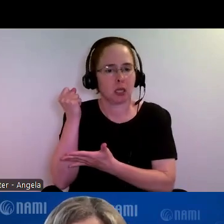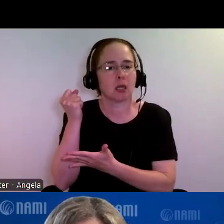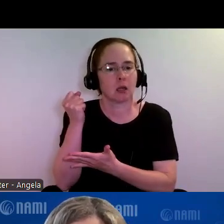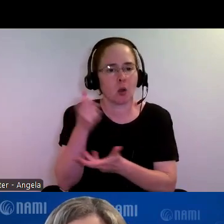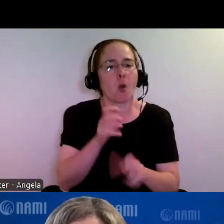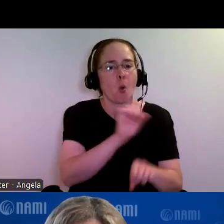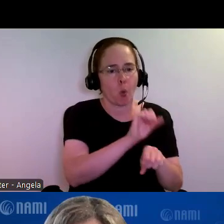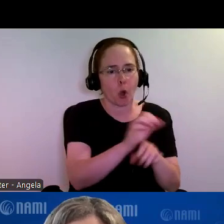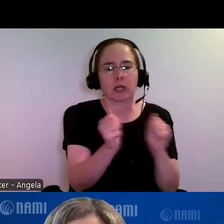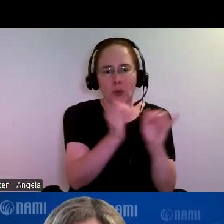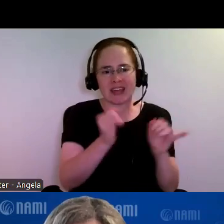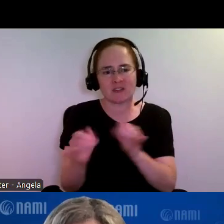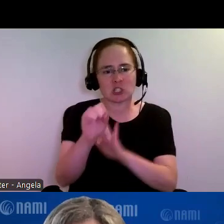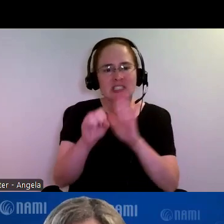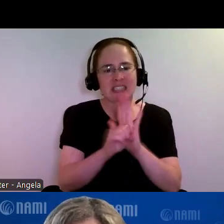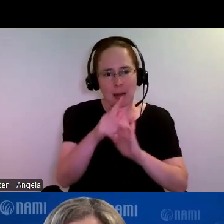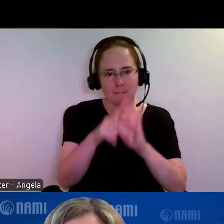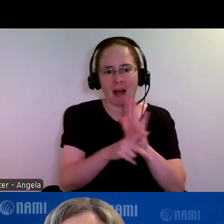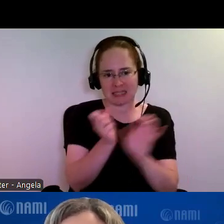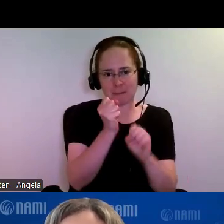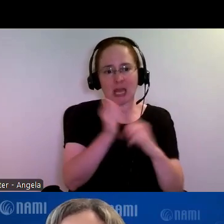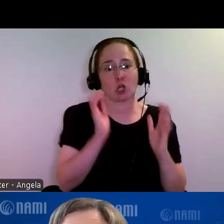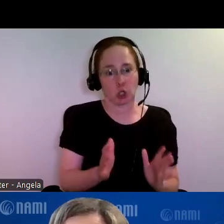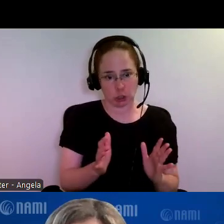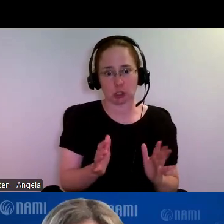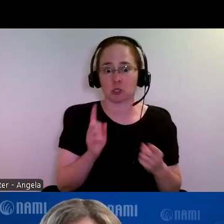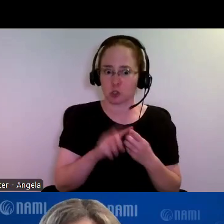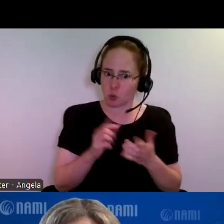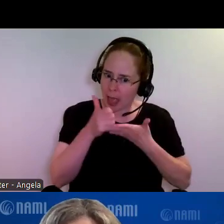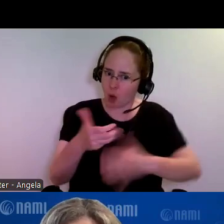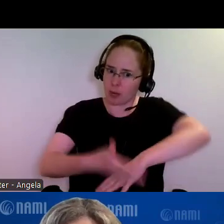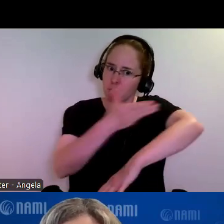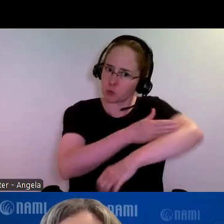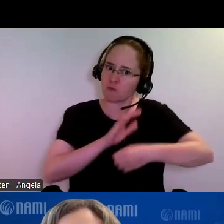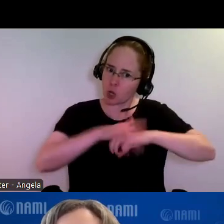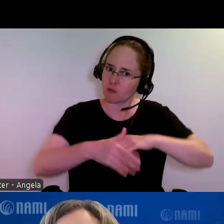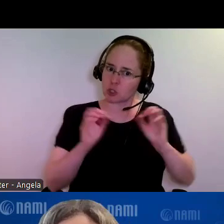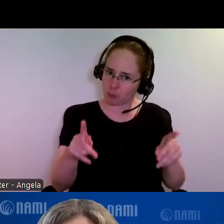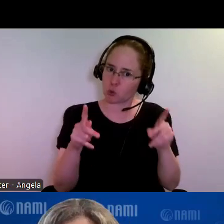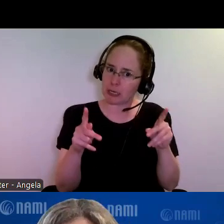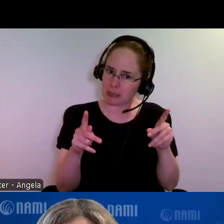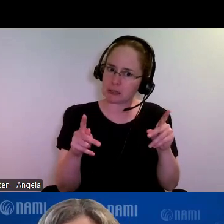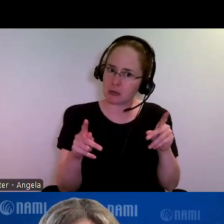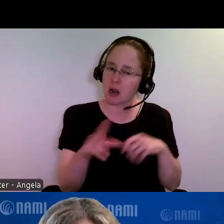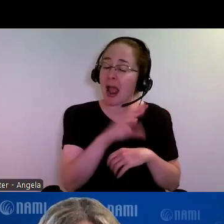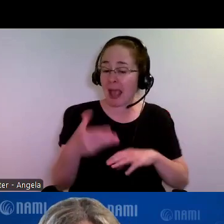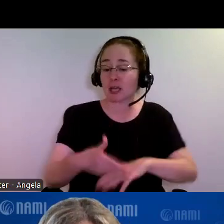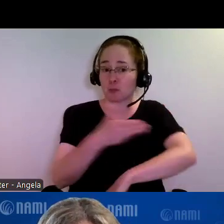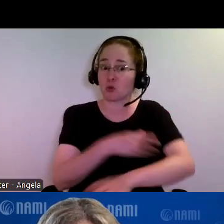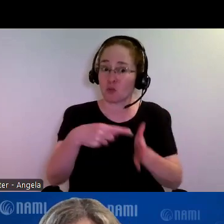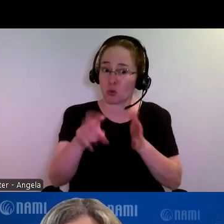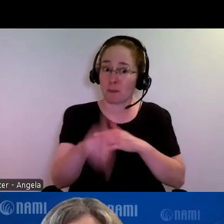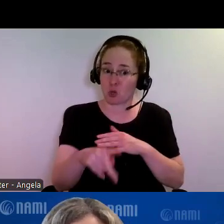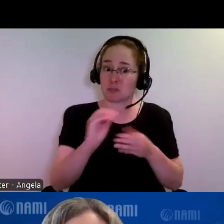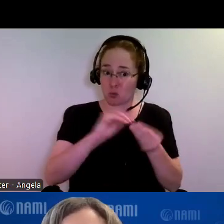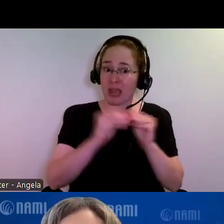with individual state policymakers to improve coverage opportunities and improve reimbursement